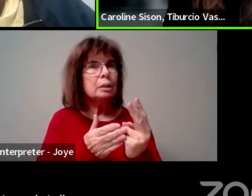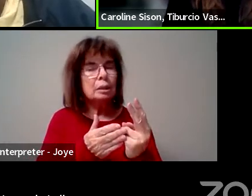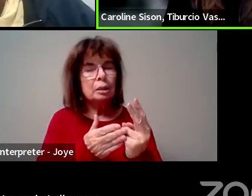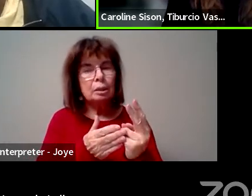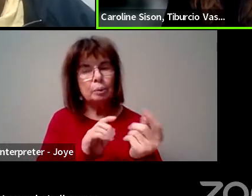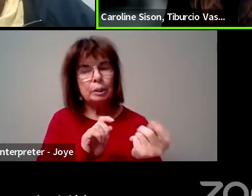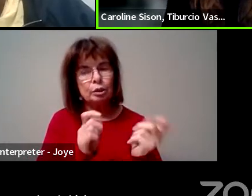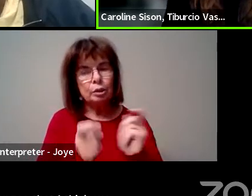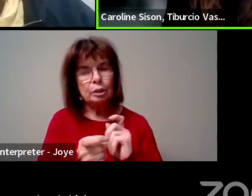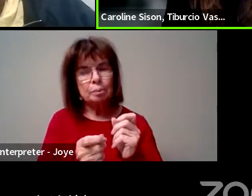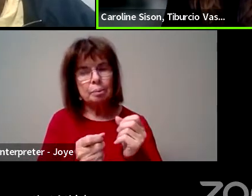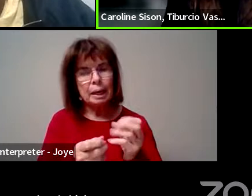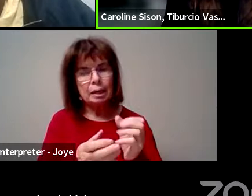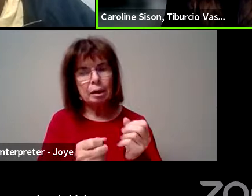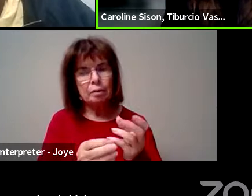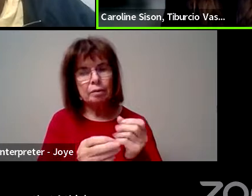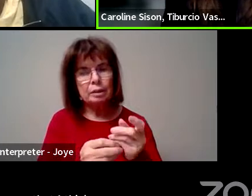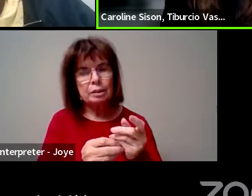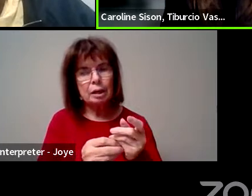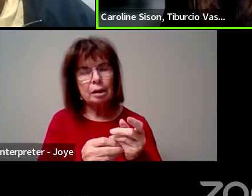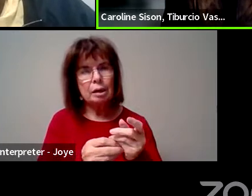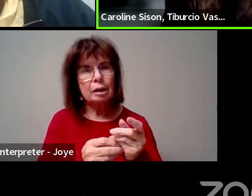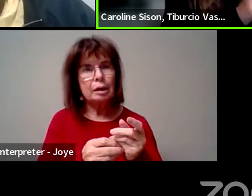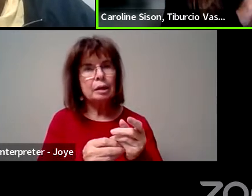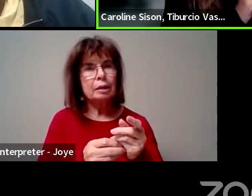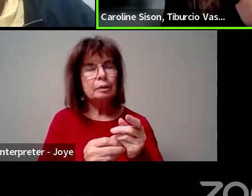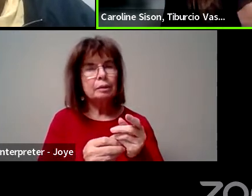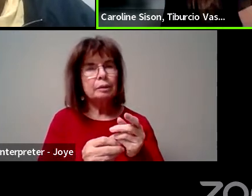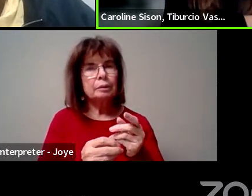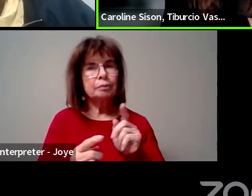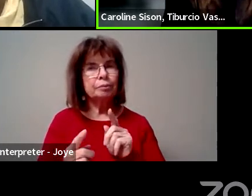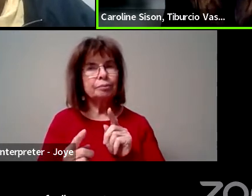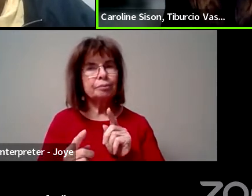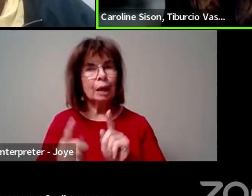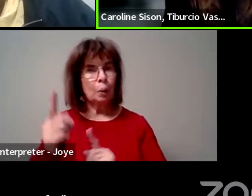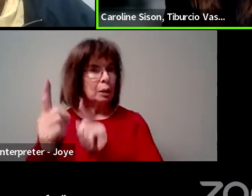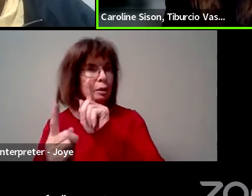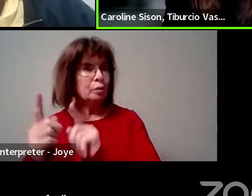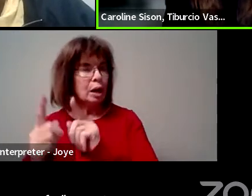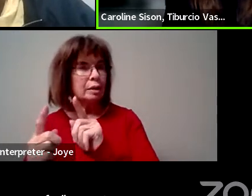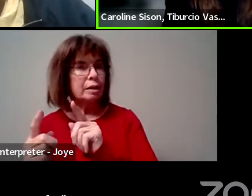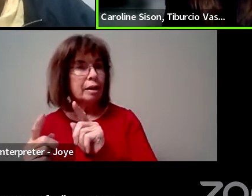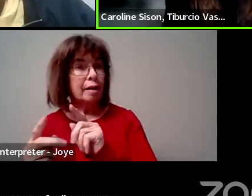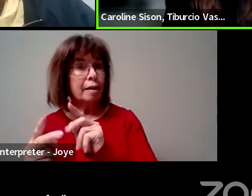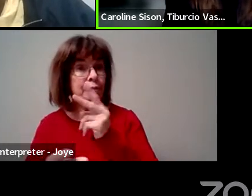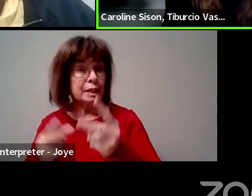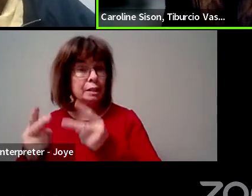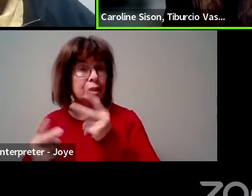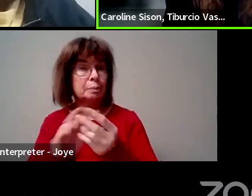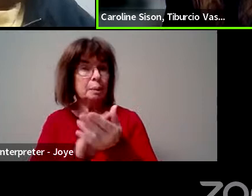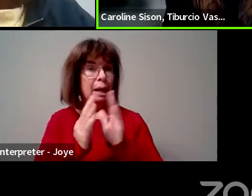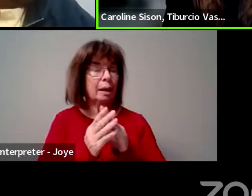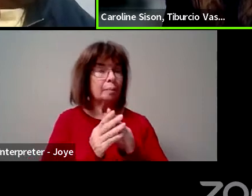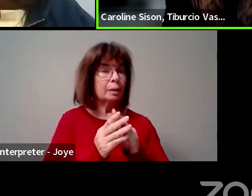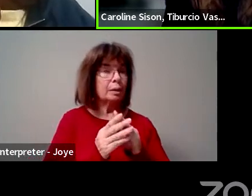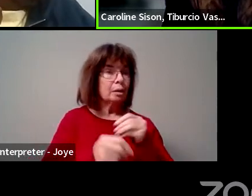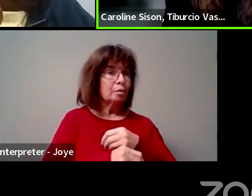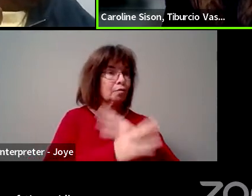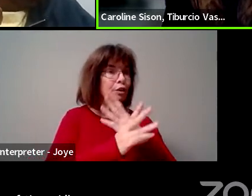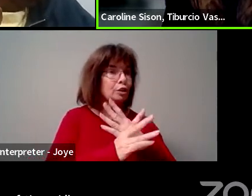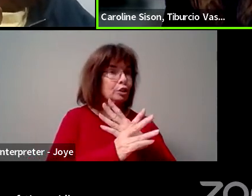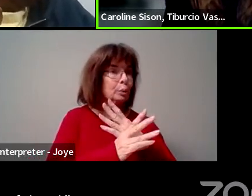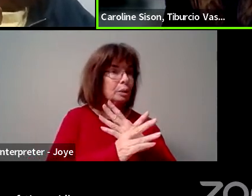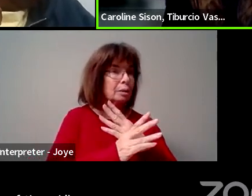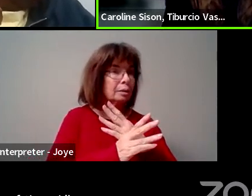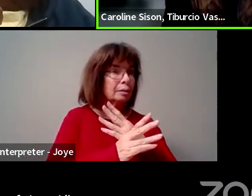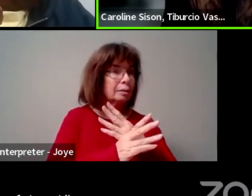visits into virtual visits, kind of for primary care. It was very important for